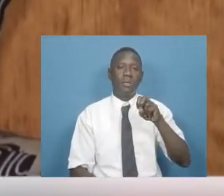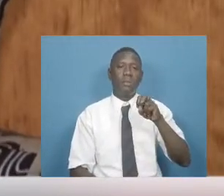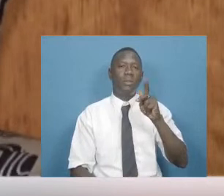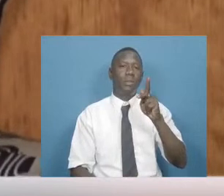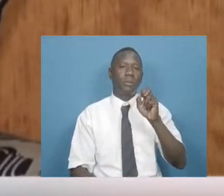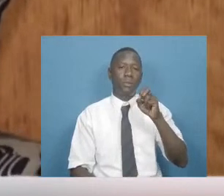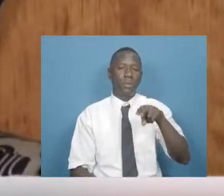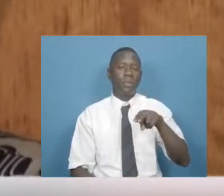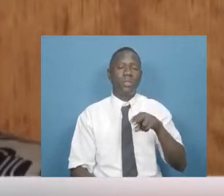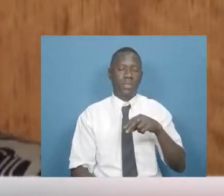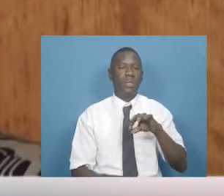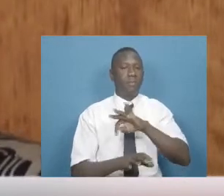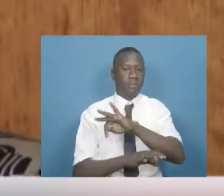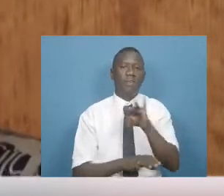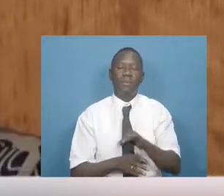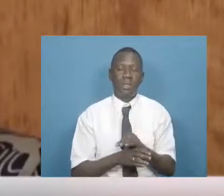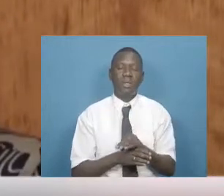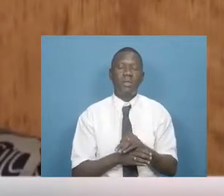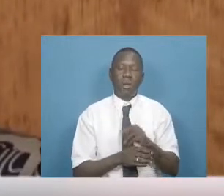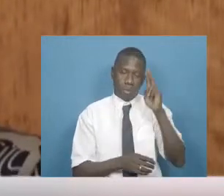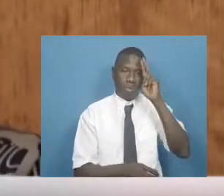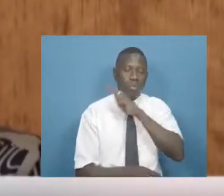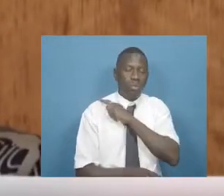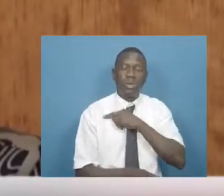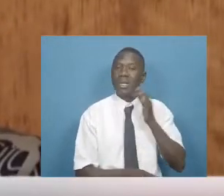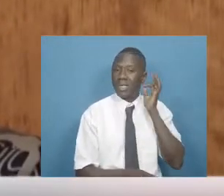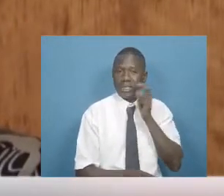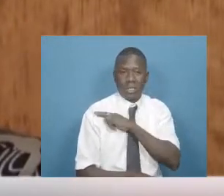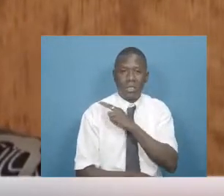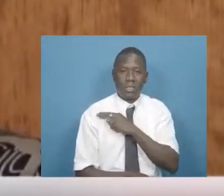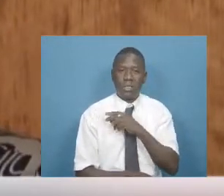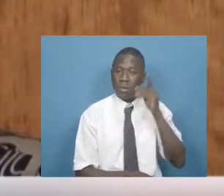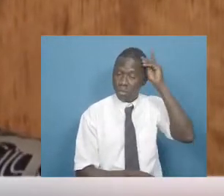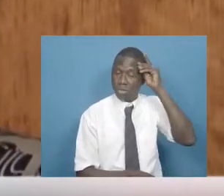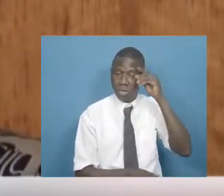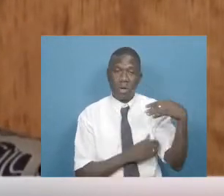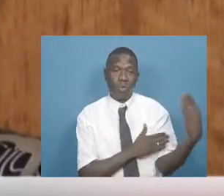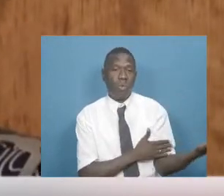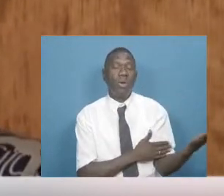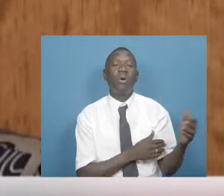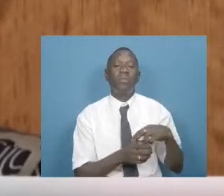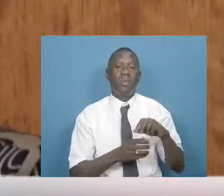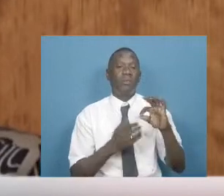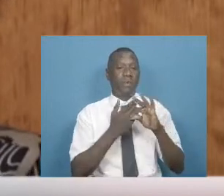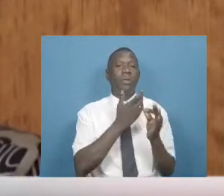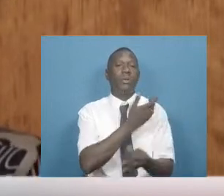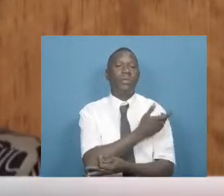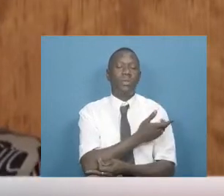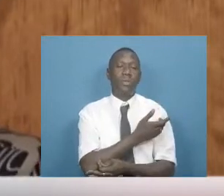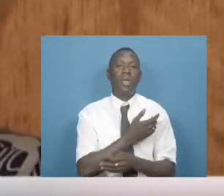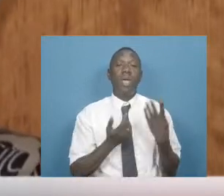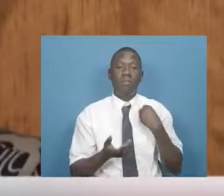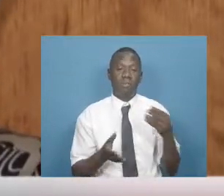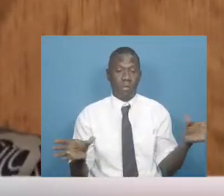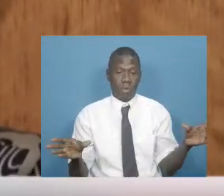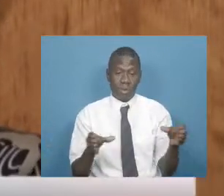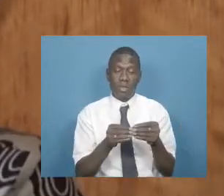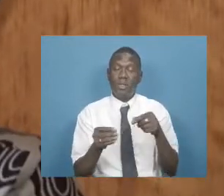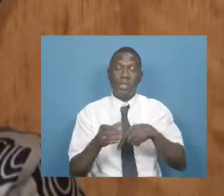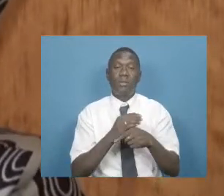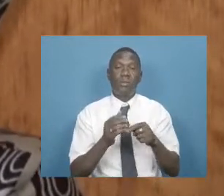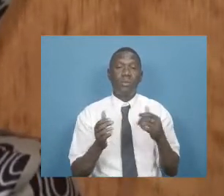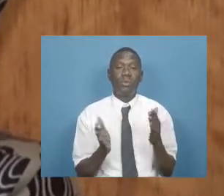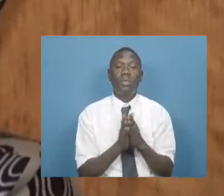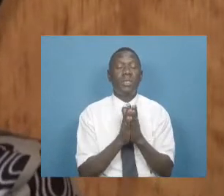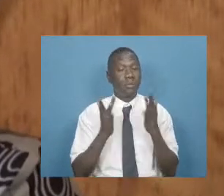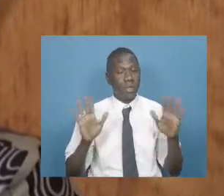is a family, but Jinkon Brothers and Sisters is the political wing of the foundation. Therefore, if we gather here to celebrate victory,